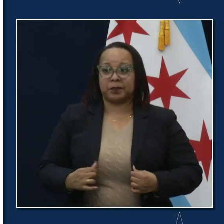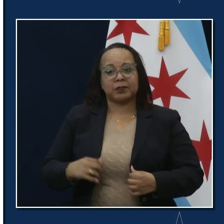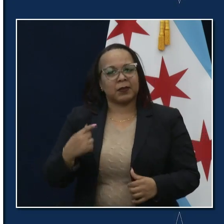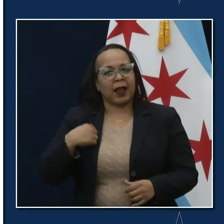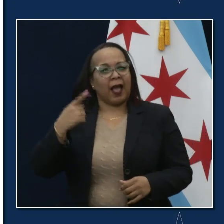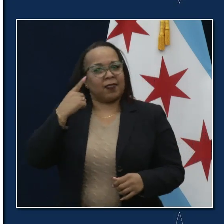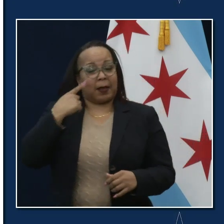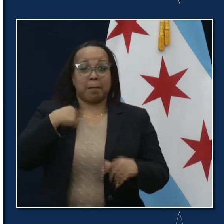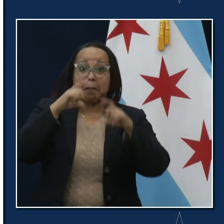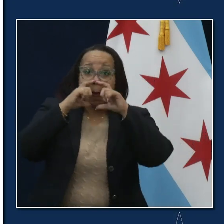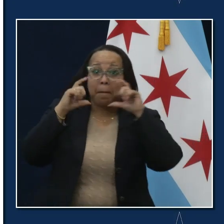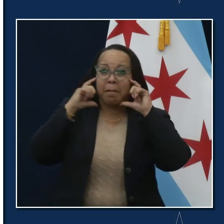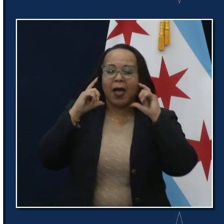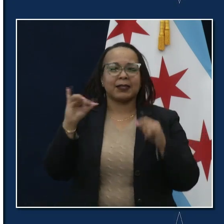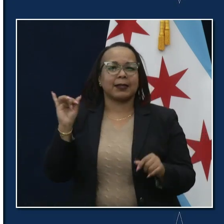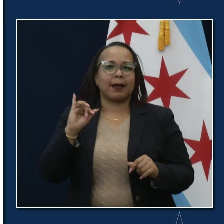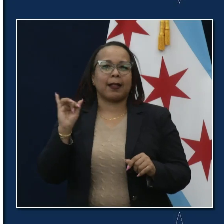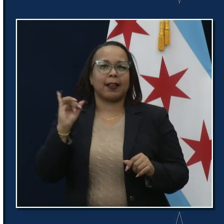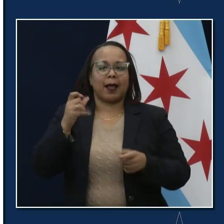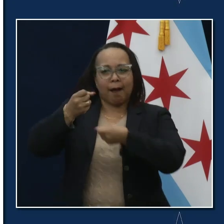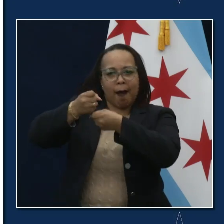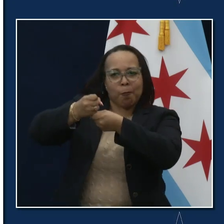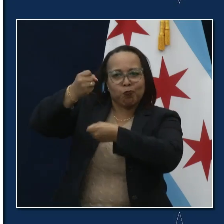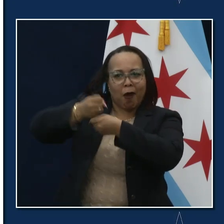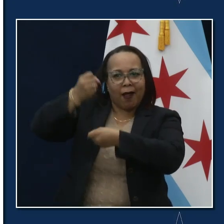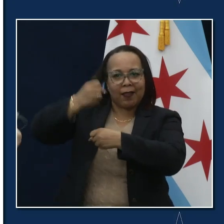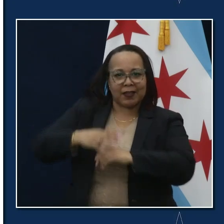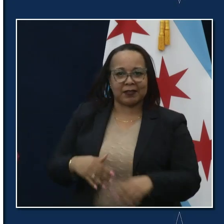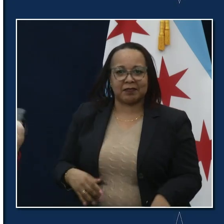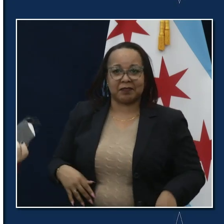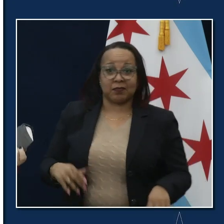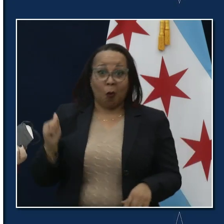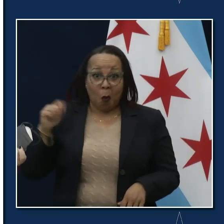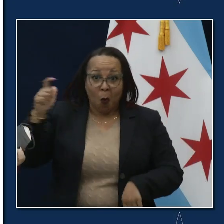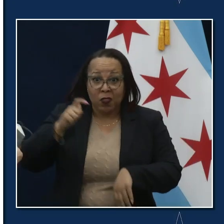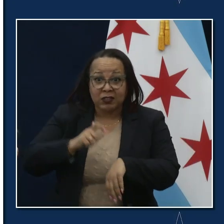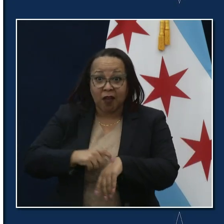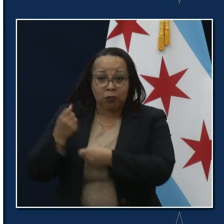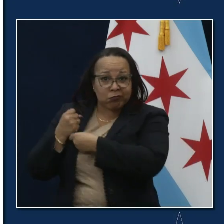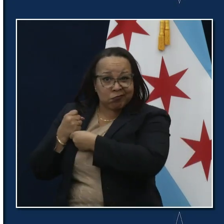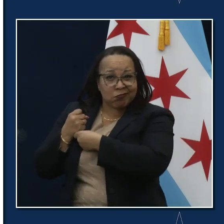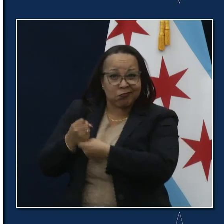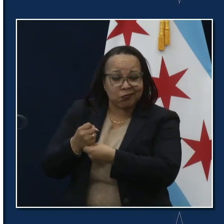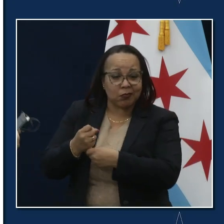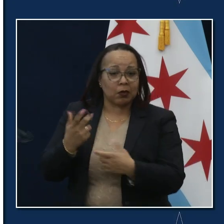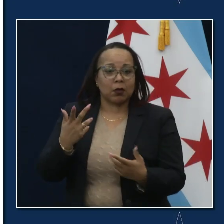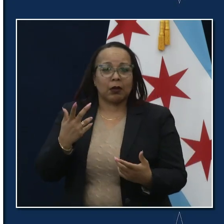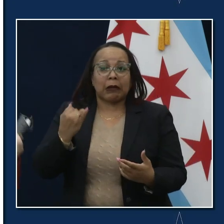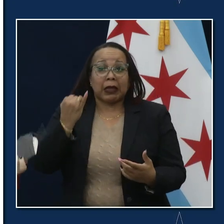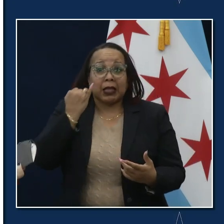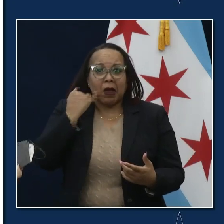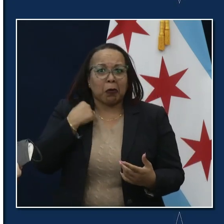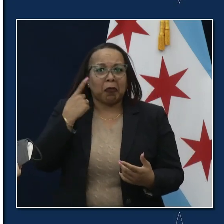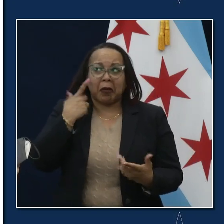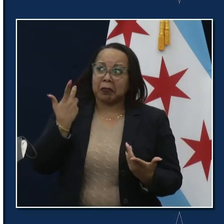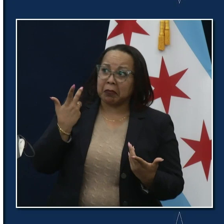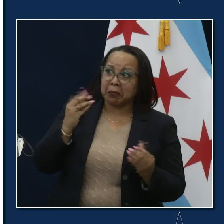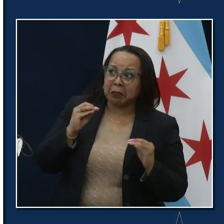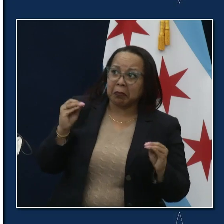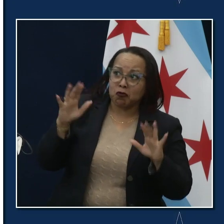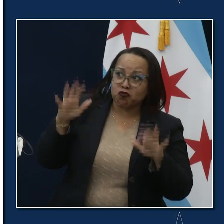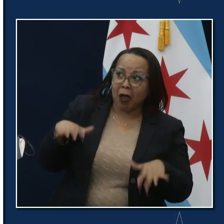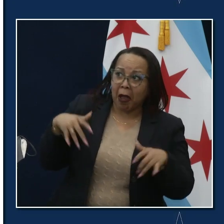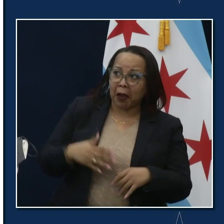think of my mask kind of like an umbrella. I don't carry it all the time if I don't think there's going to be a